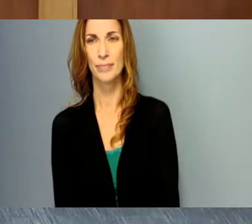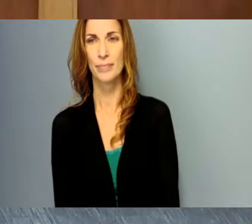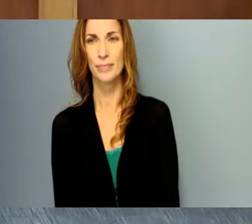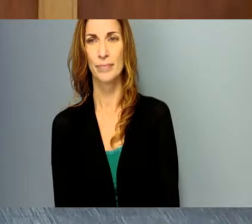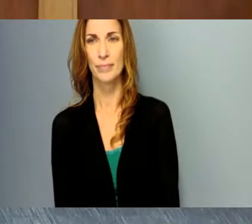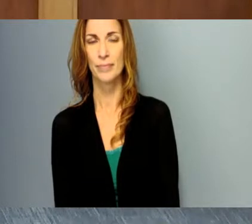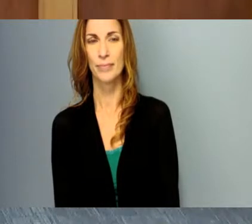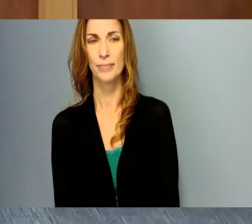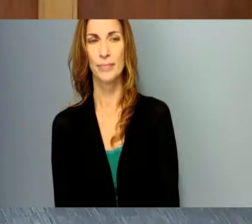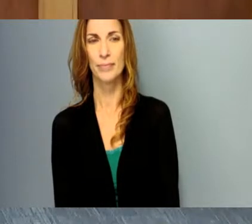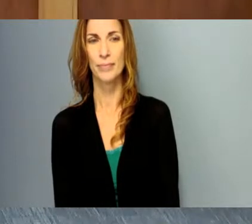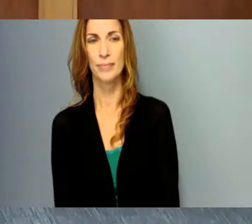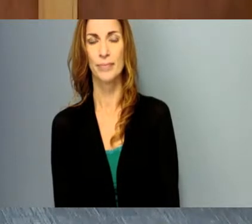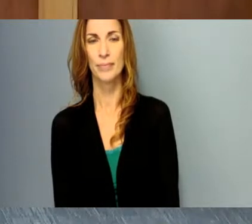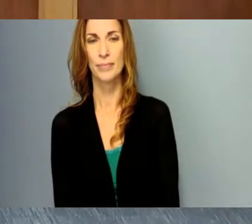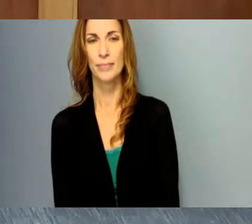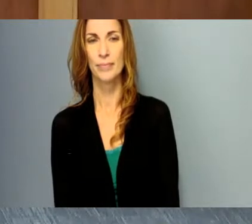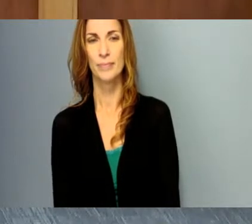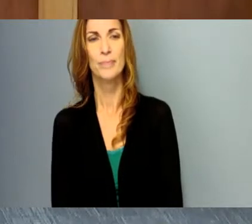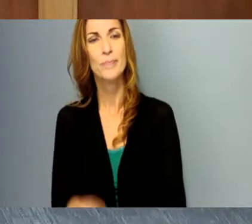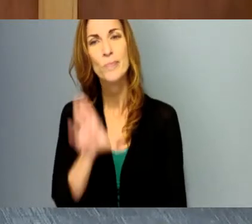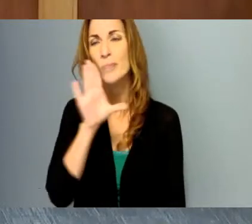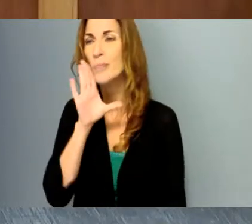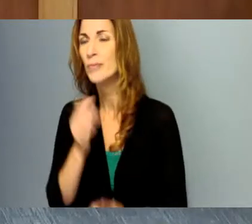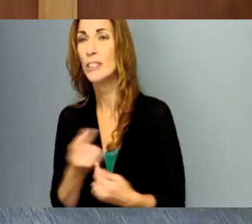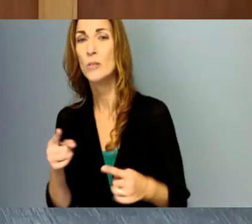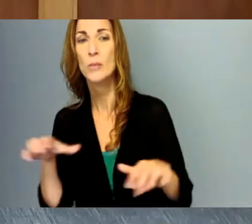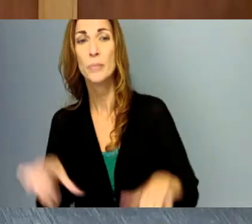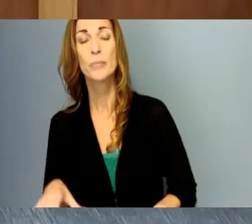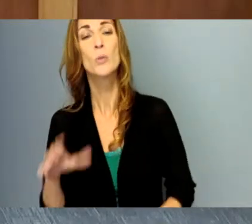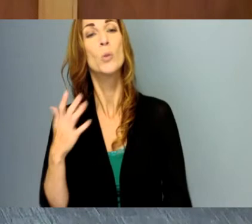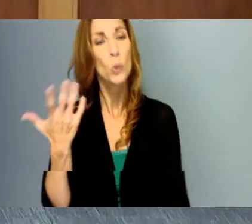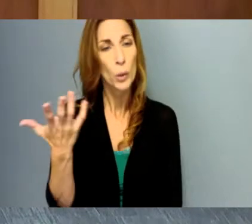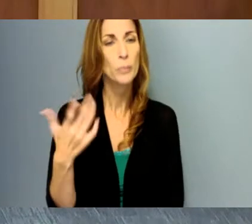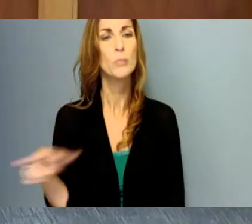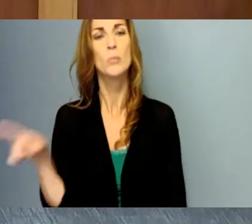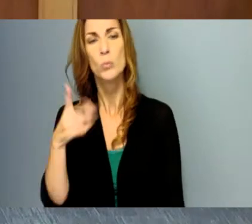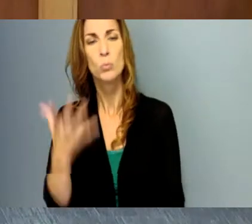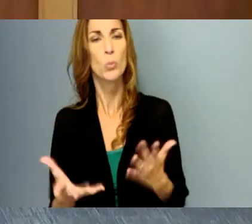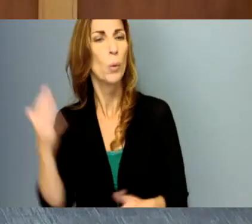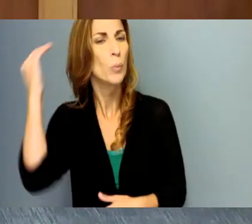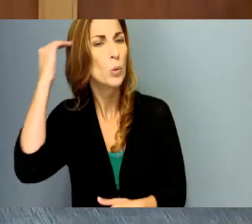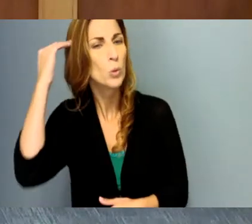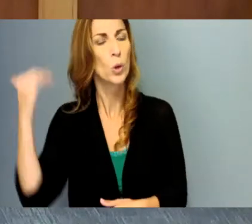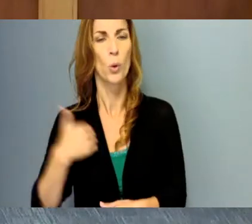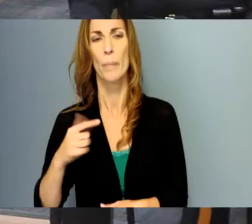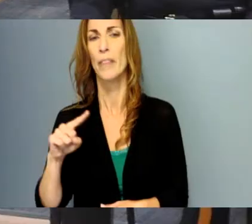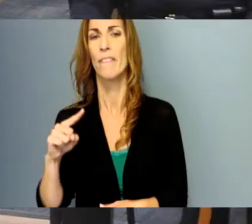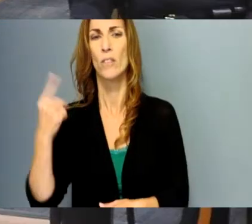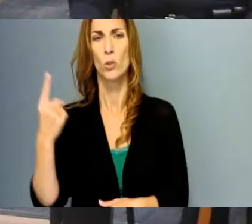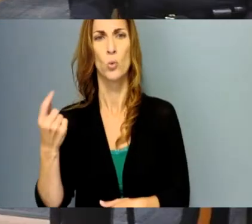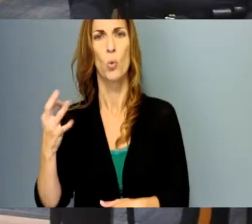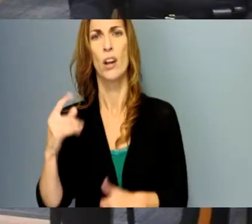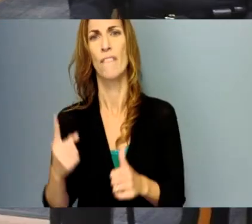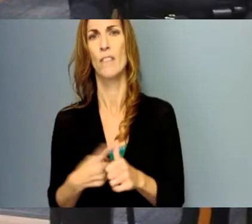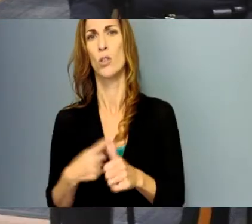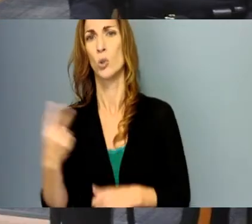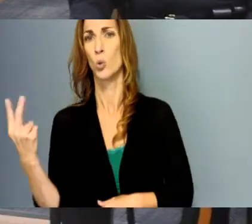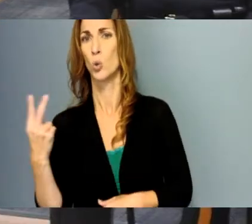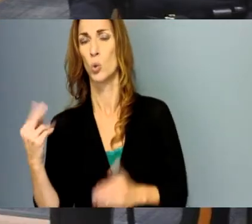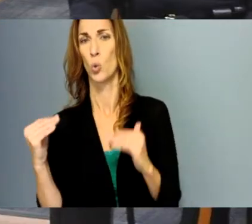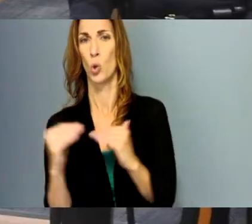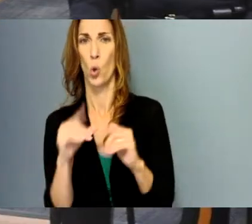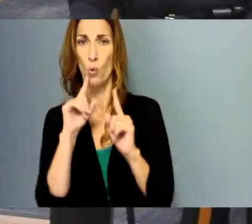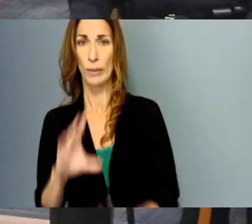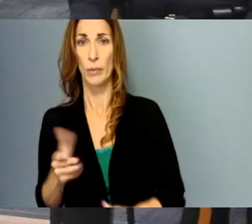Good morning, everyone. How's everyone doing? So as you all probably know, I am one of the first two co-responders that were